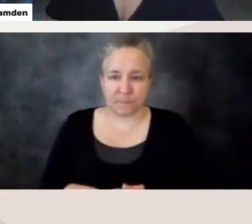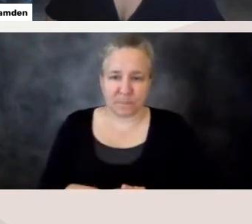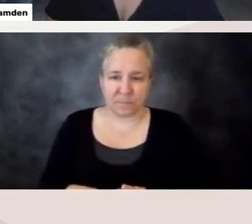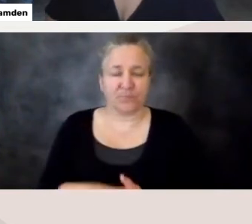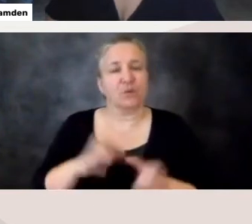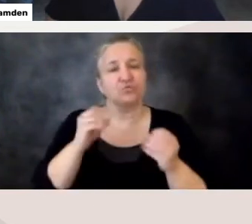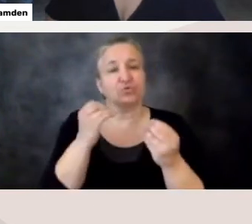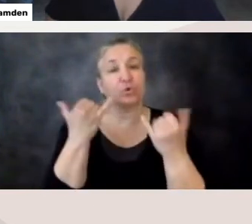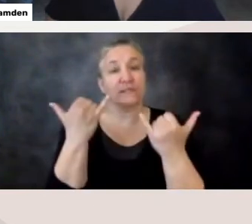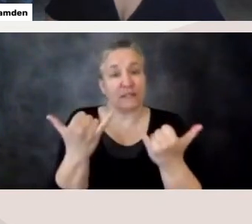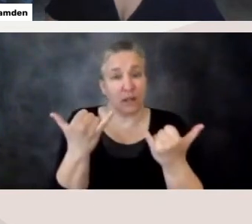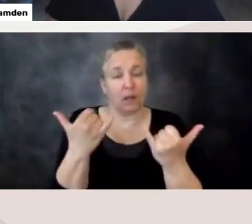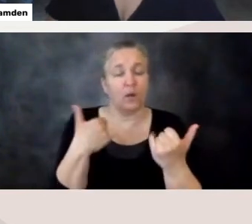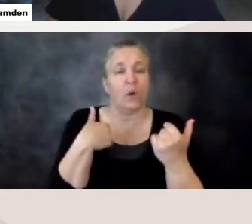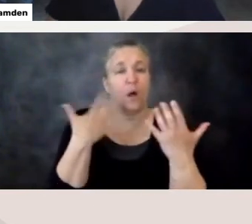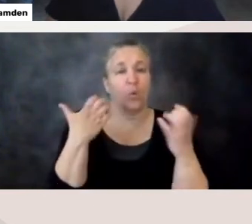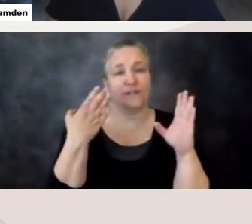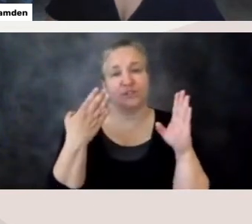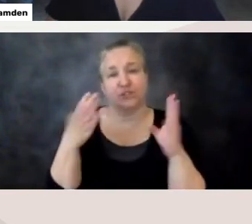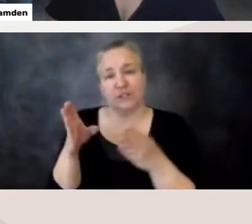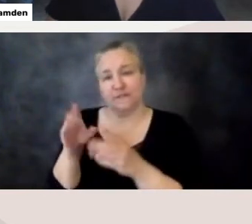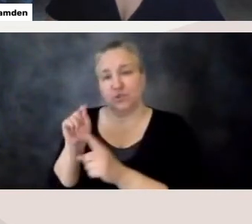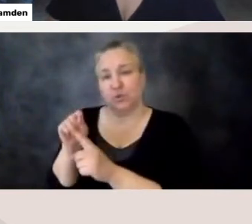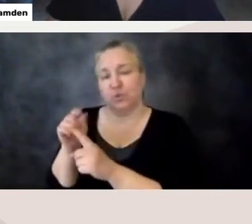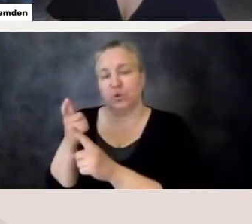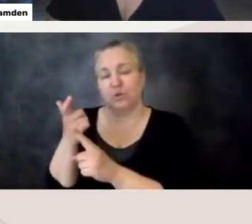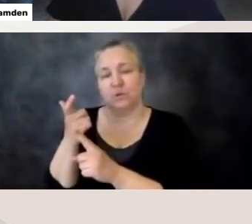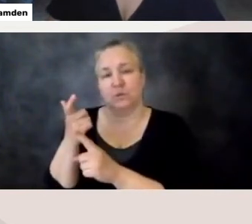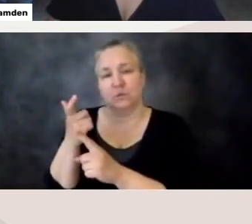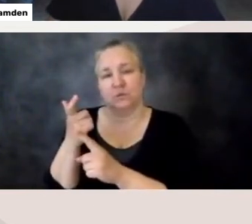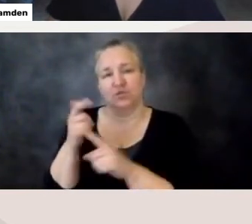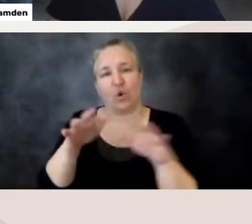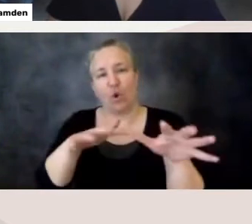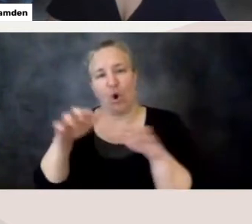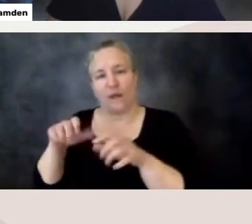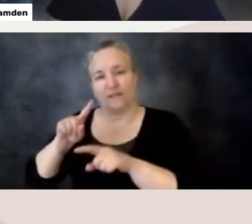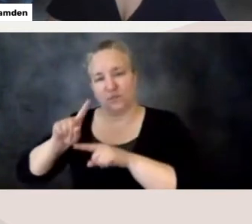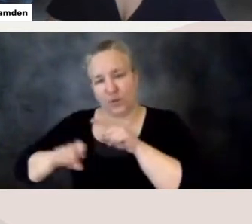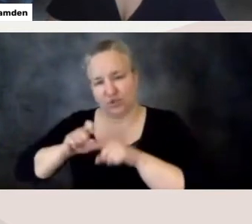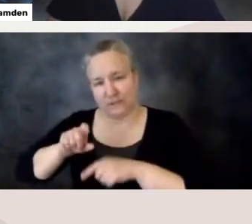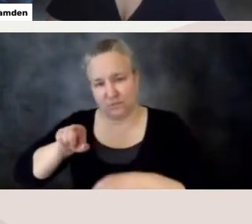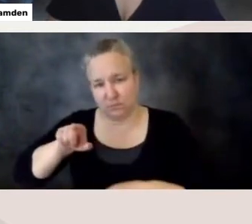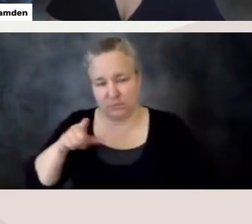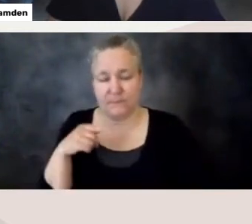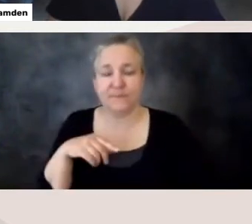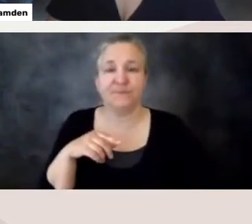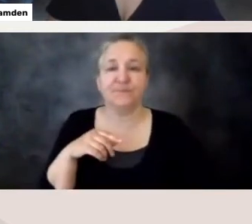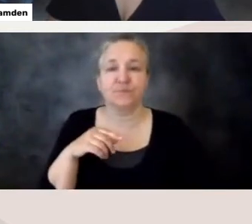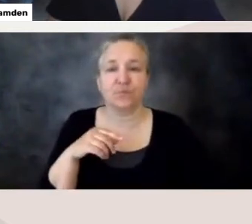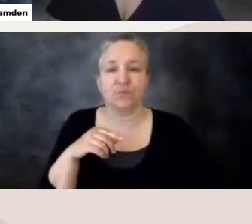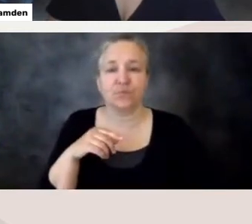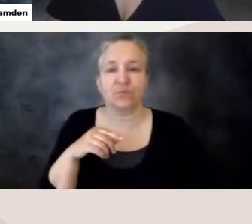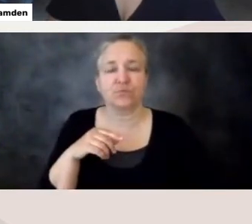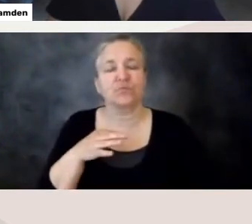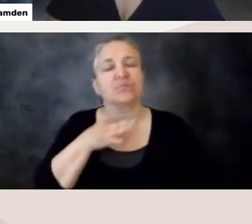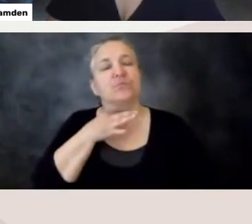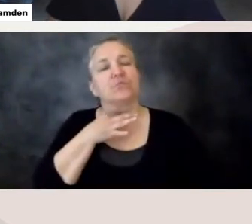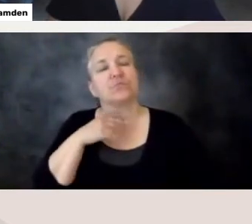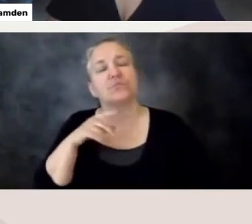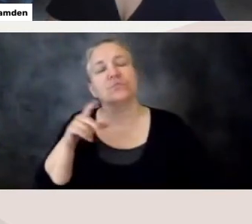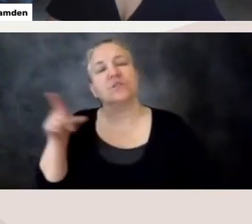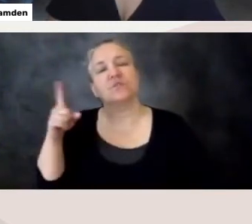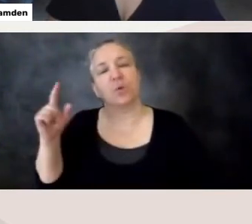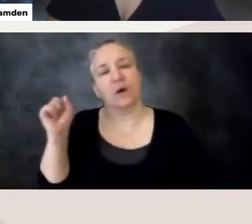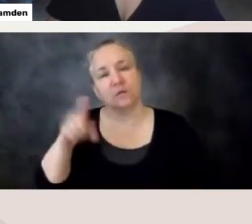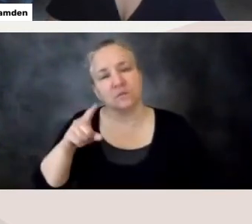So I want to shift to an audience question. What helped you